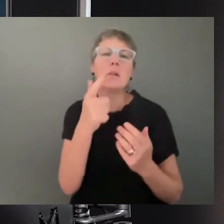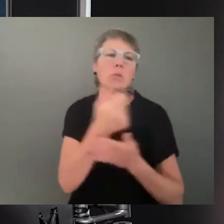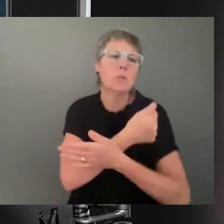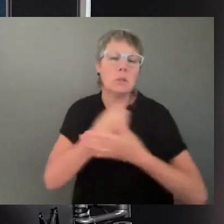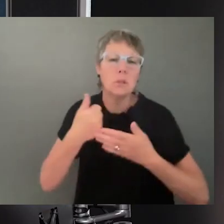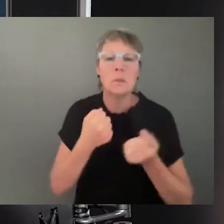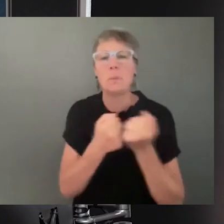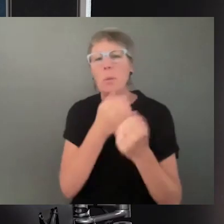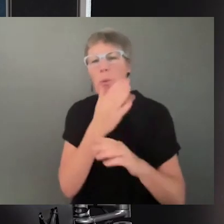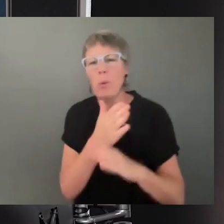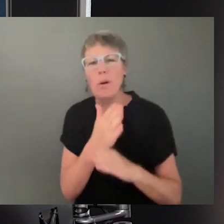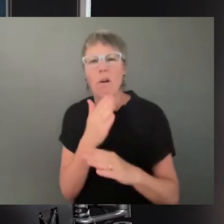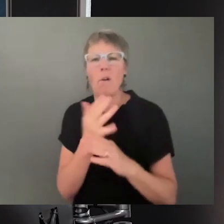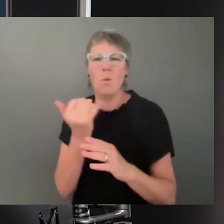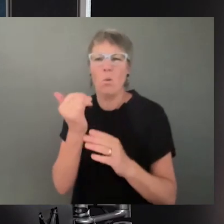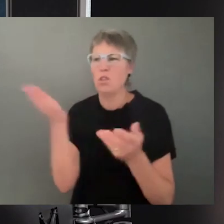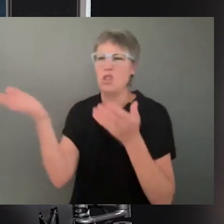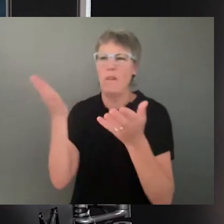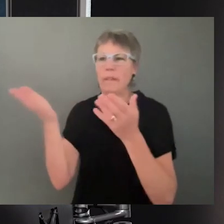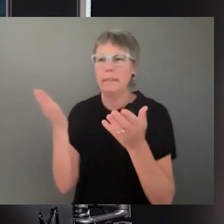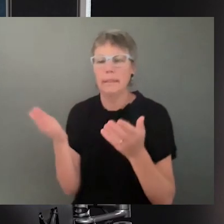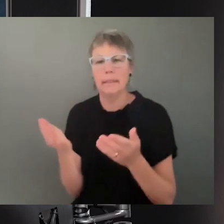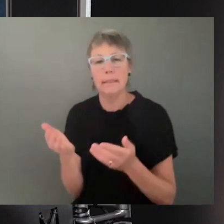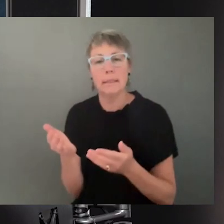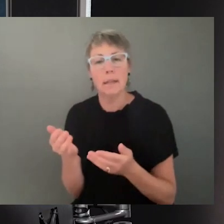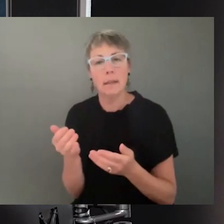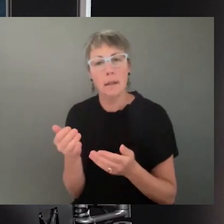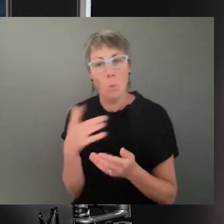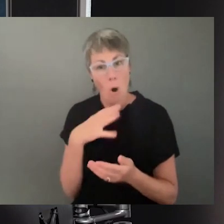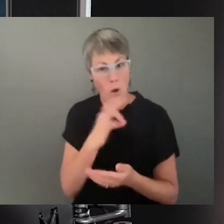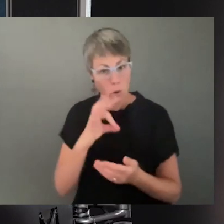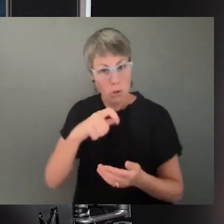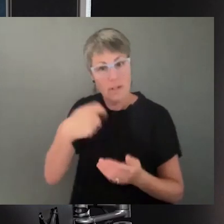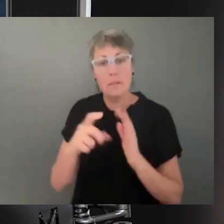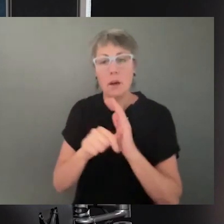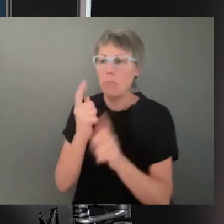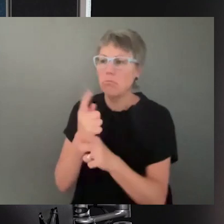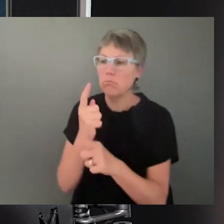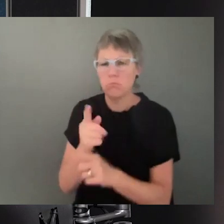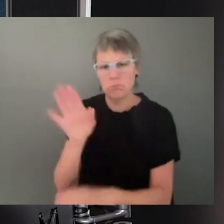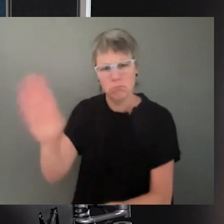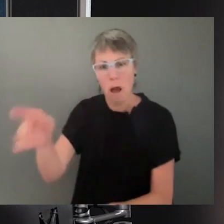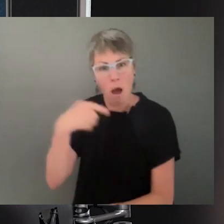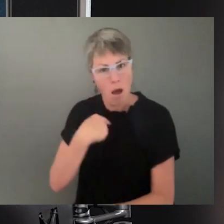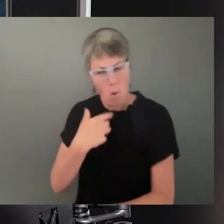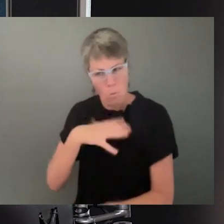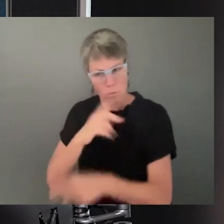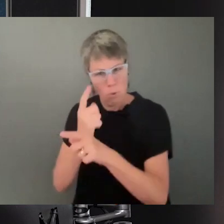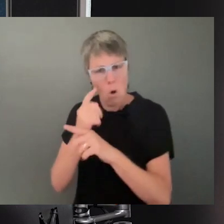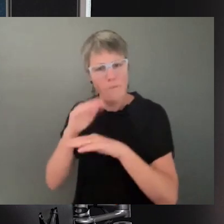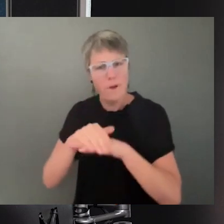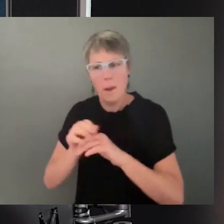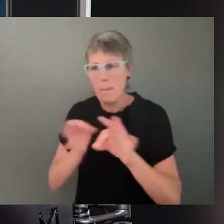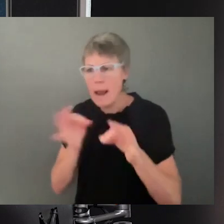disability, the service providers you might interact with on a routine or irregular basis. When you have those interactions, raise